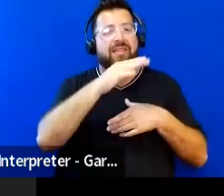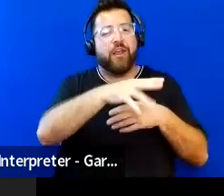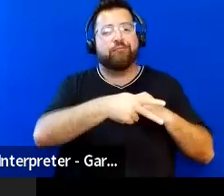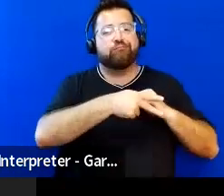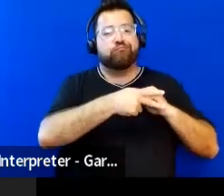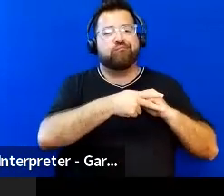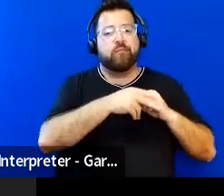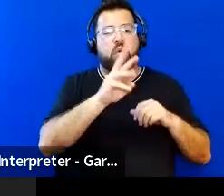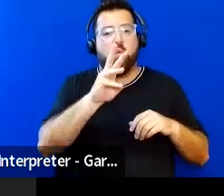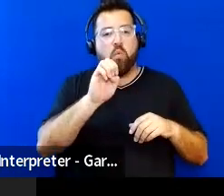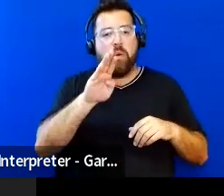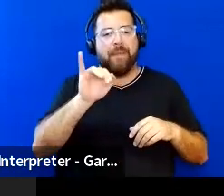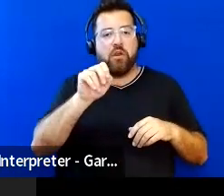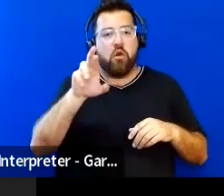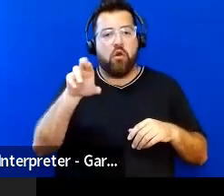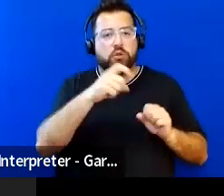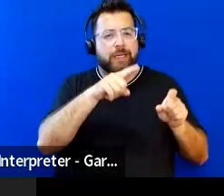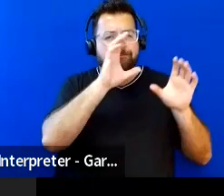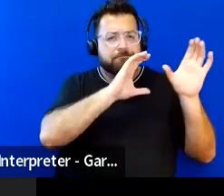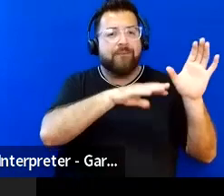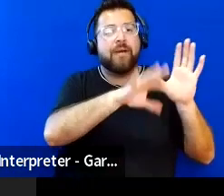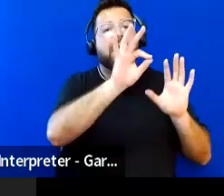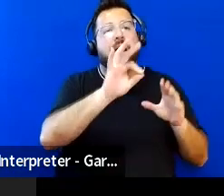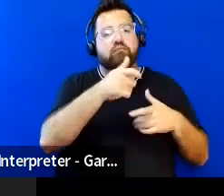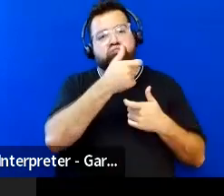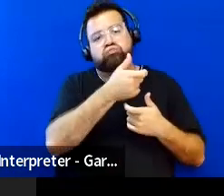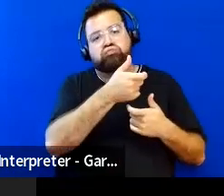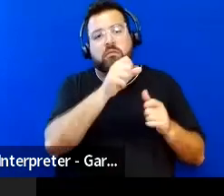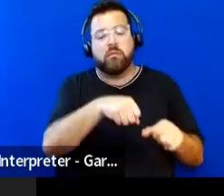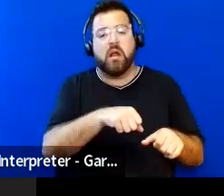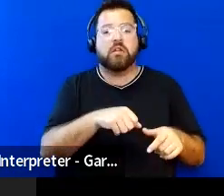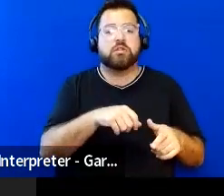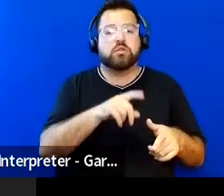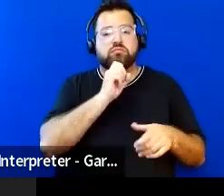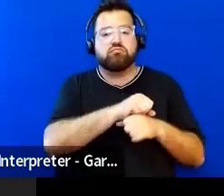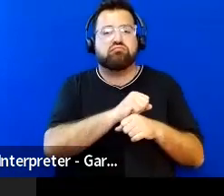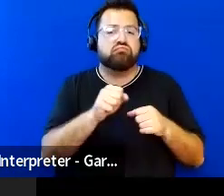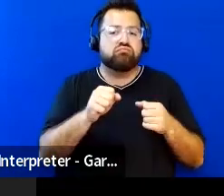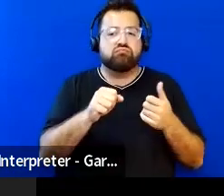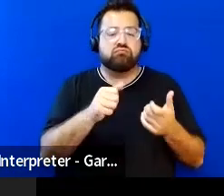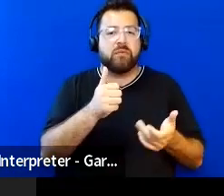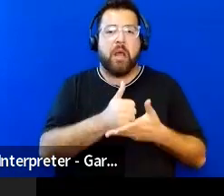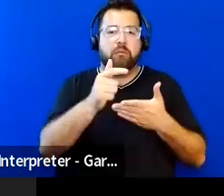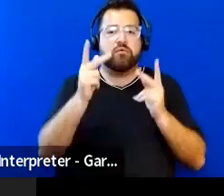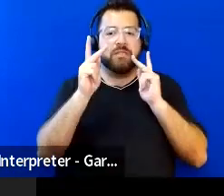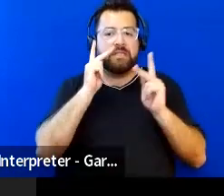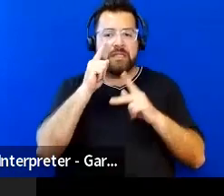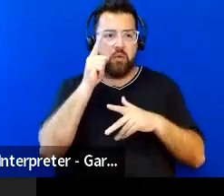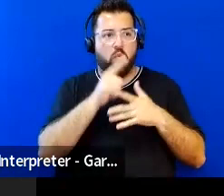can find and watch if you're interested in just kind of getting a taste of what that's all about.